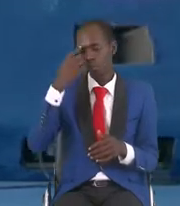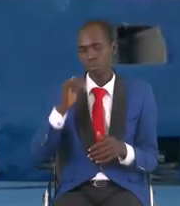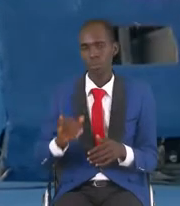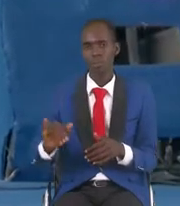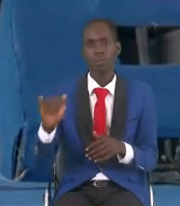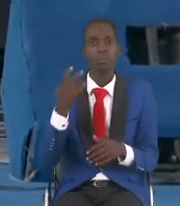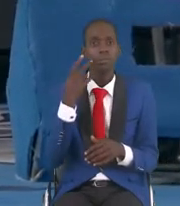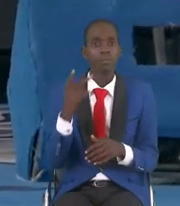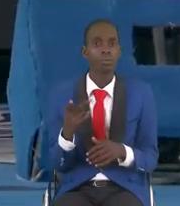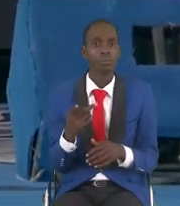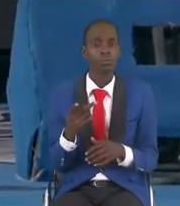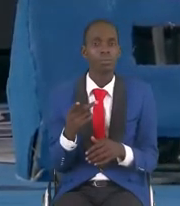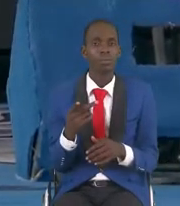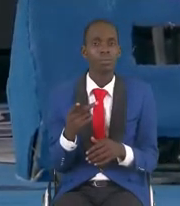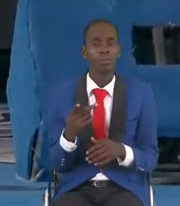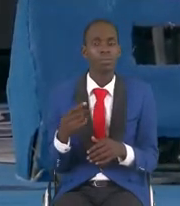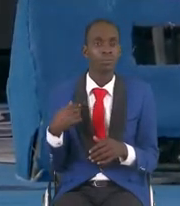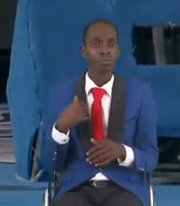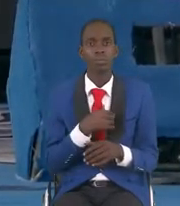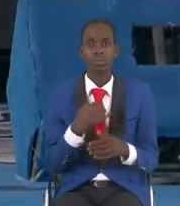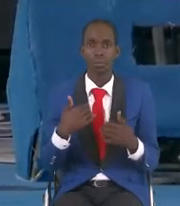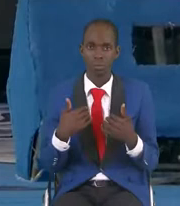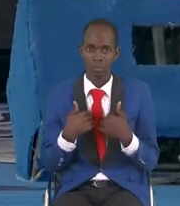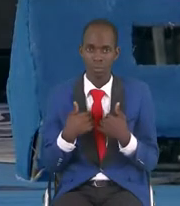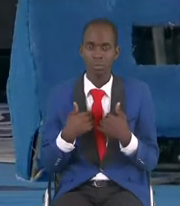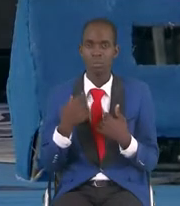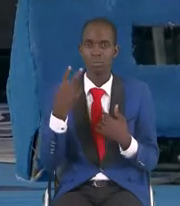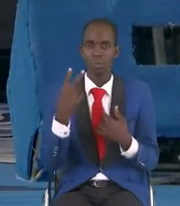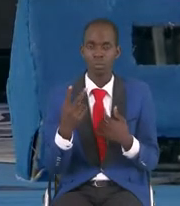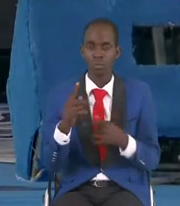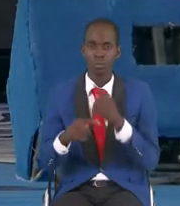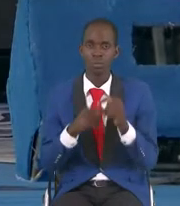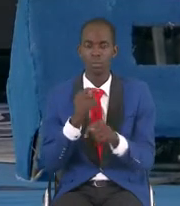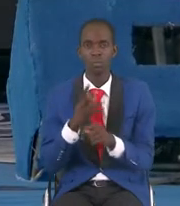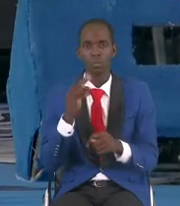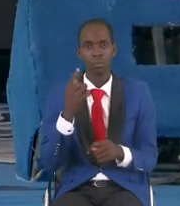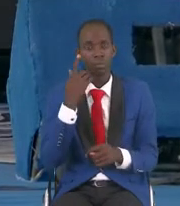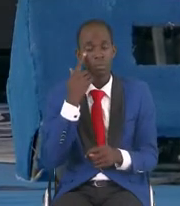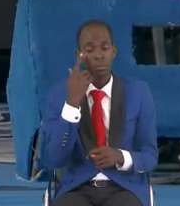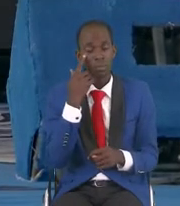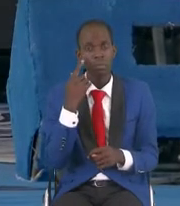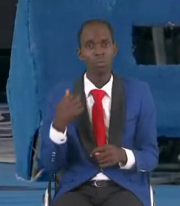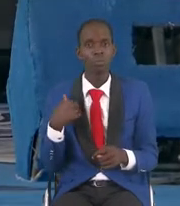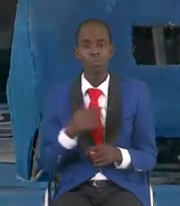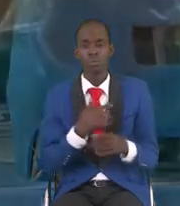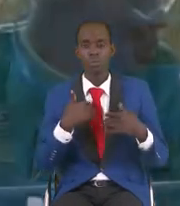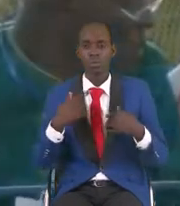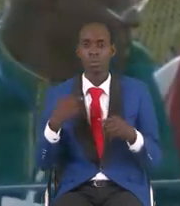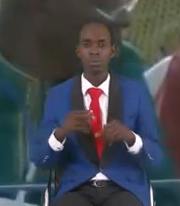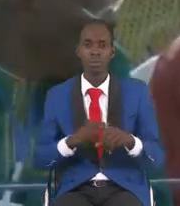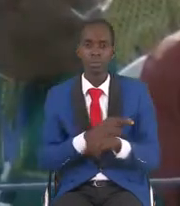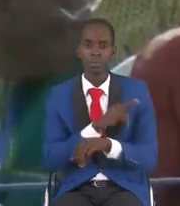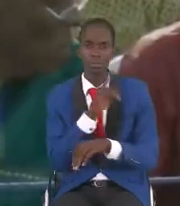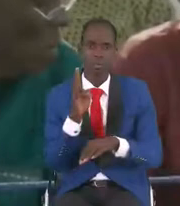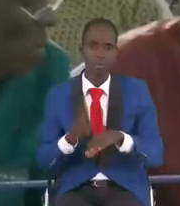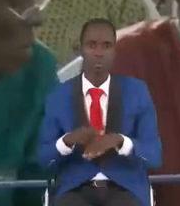of eyes. We have the natural eyes, with which we see what is happening in